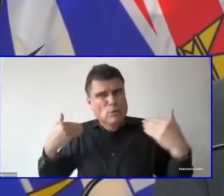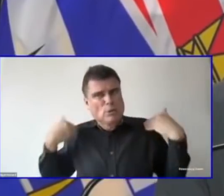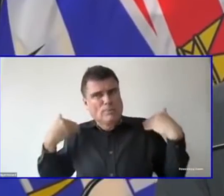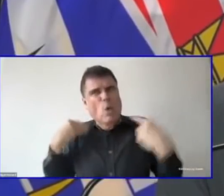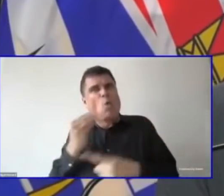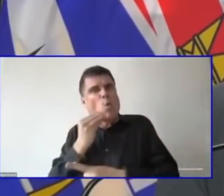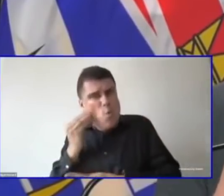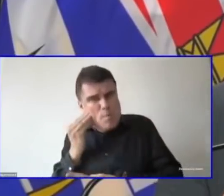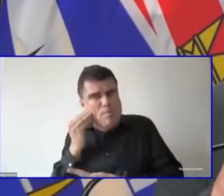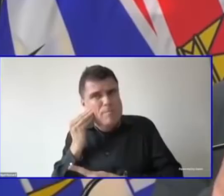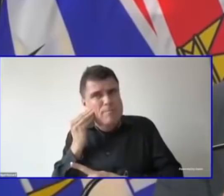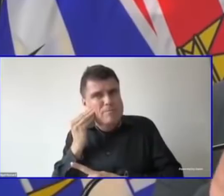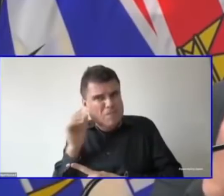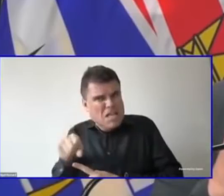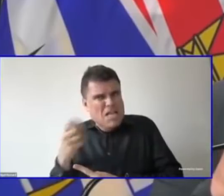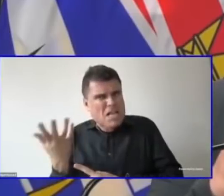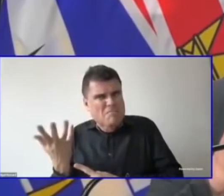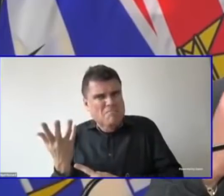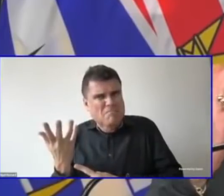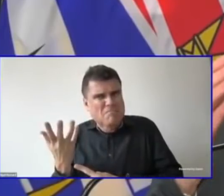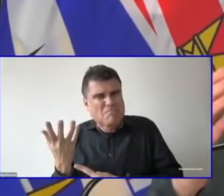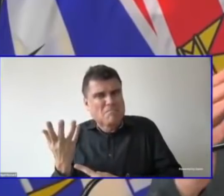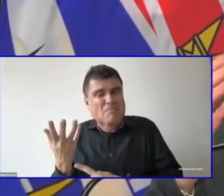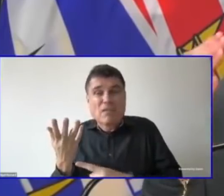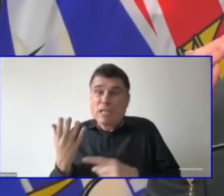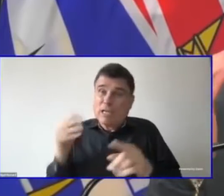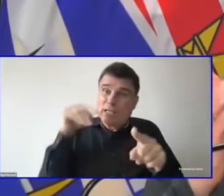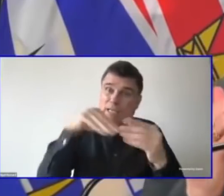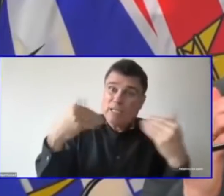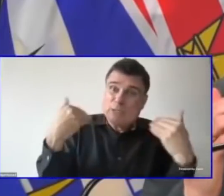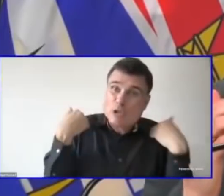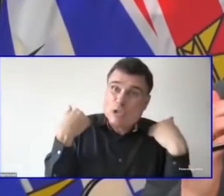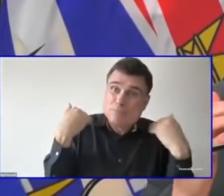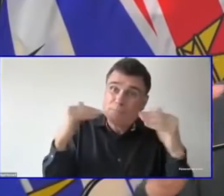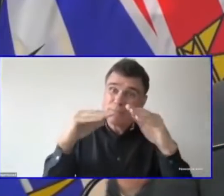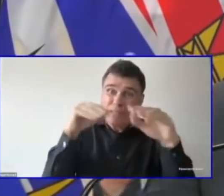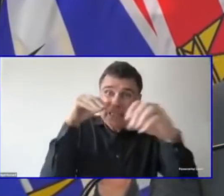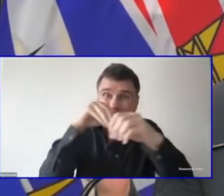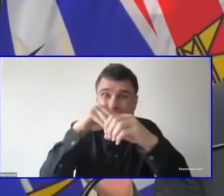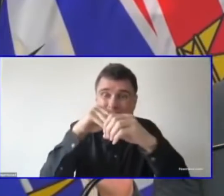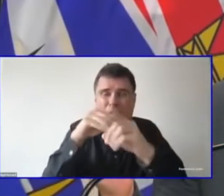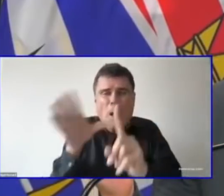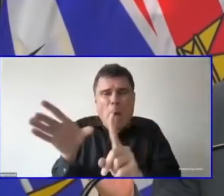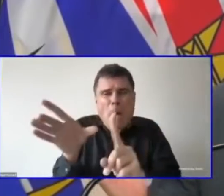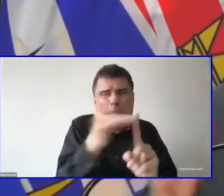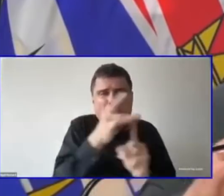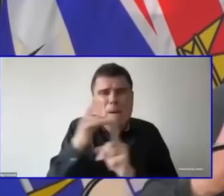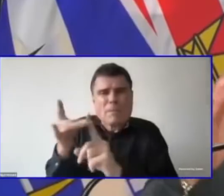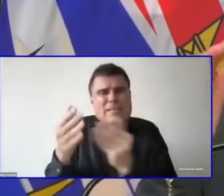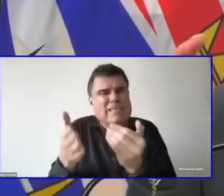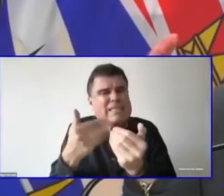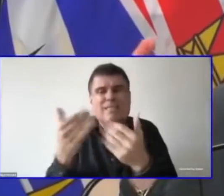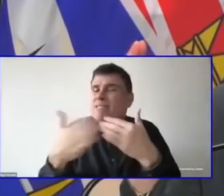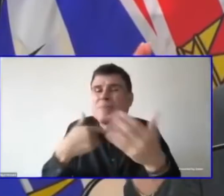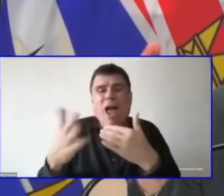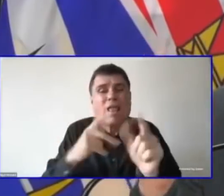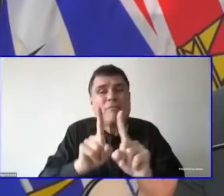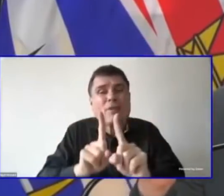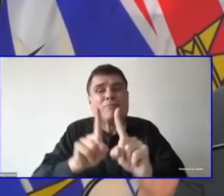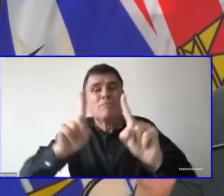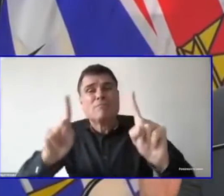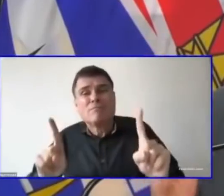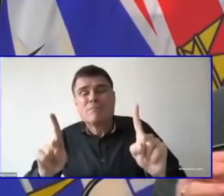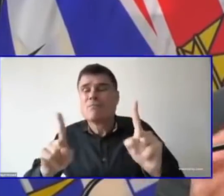What we are seeing is that this is passing so quickly in those indoor environments, even when we have lots of space and when we've been